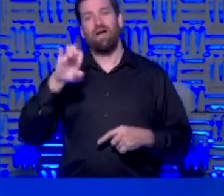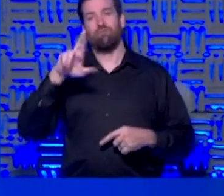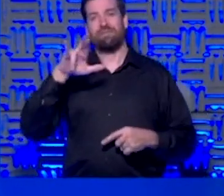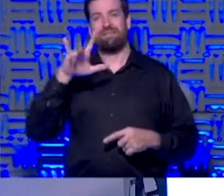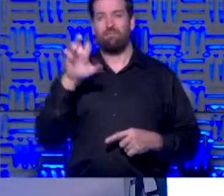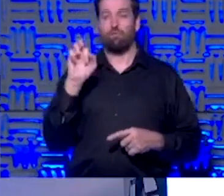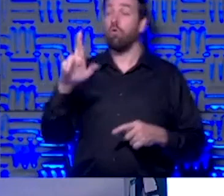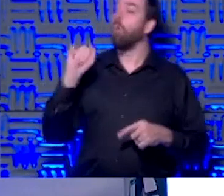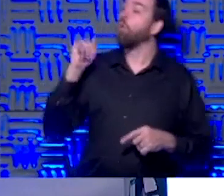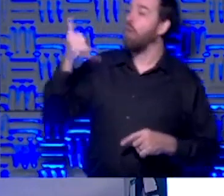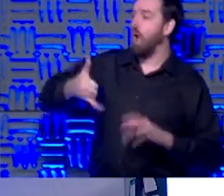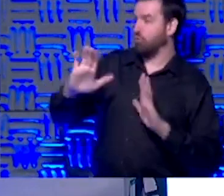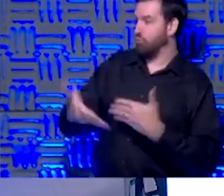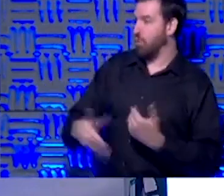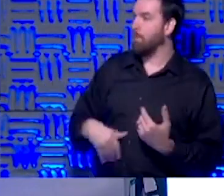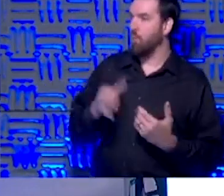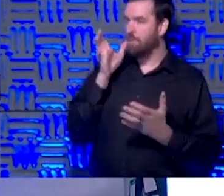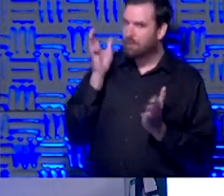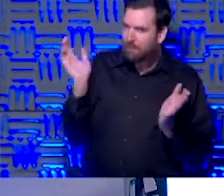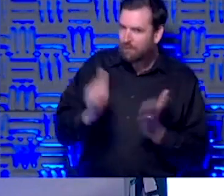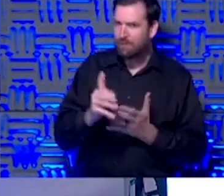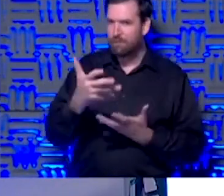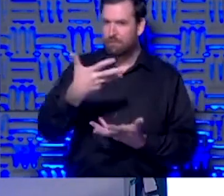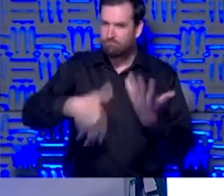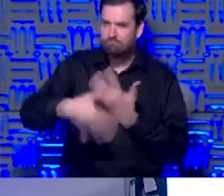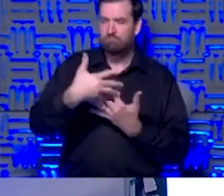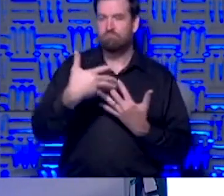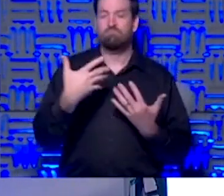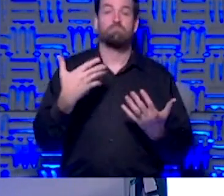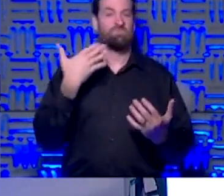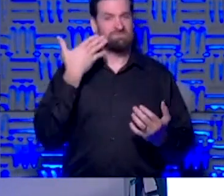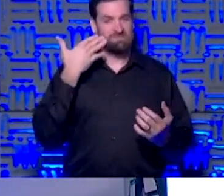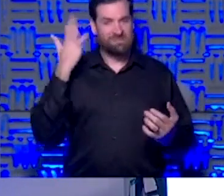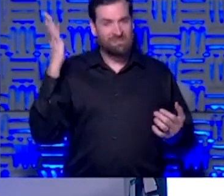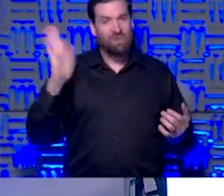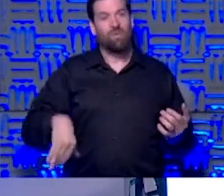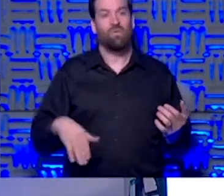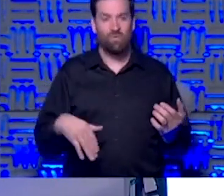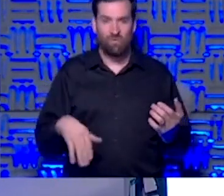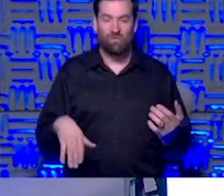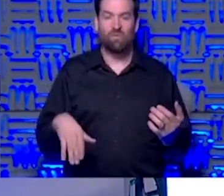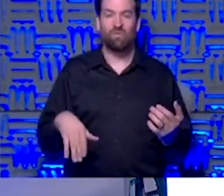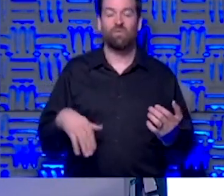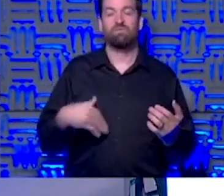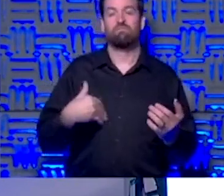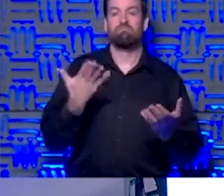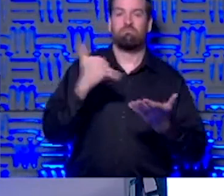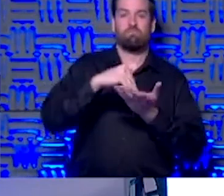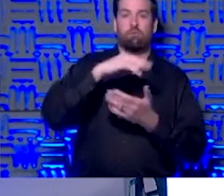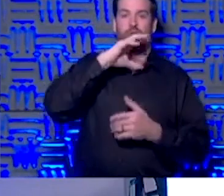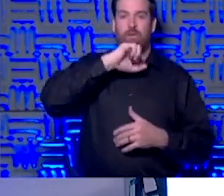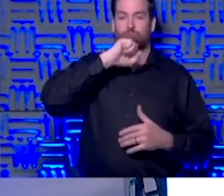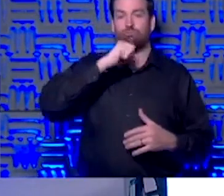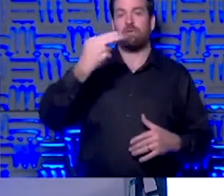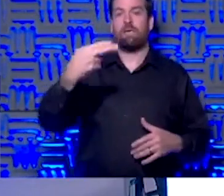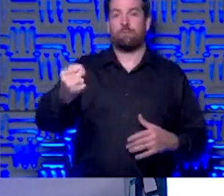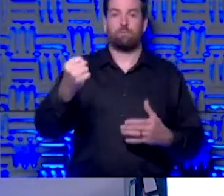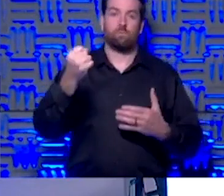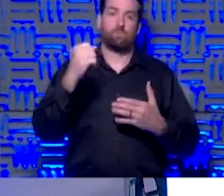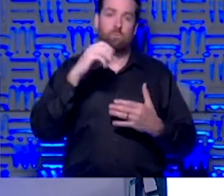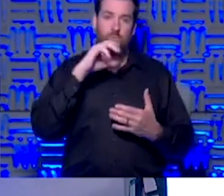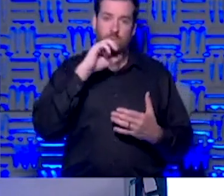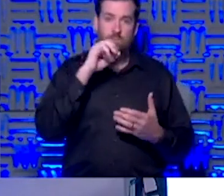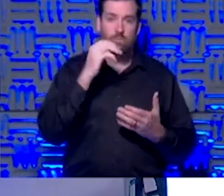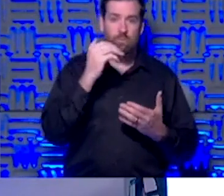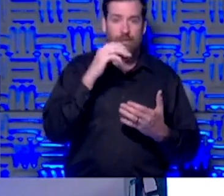locker room. We know you're going to be in a confined space for that amount of time. We know that middle-aged and high school-age kids right now in